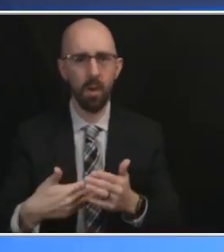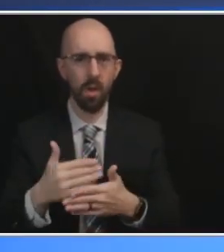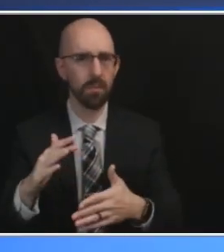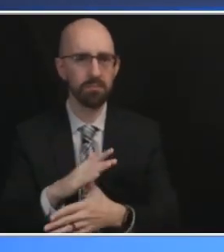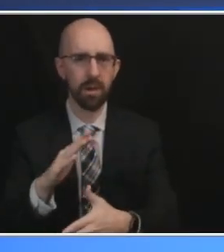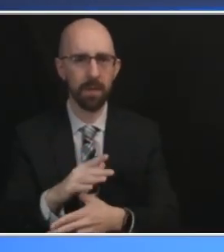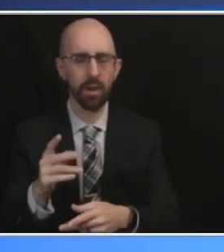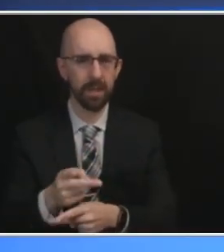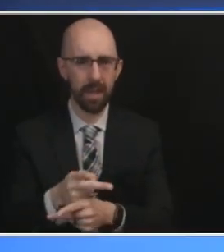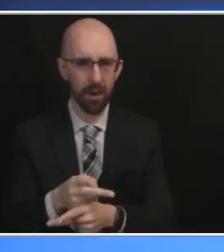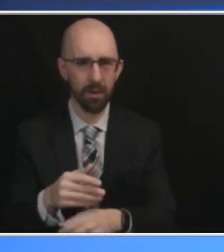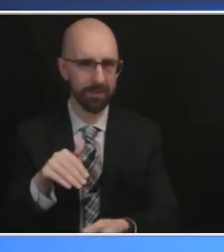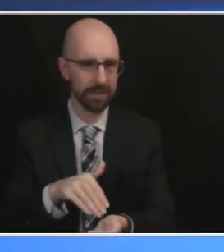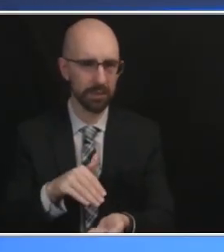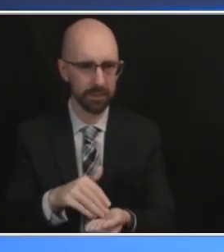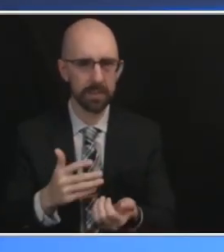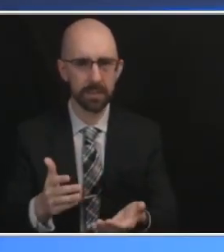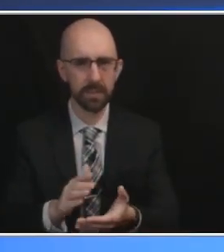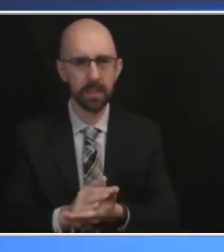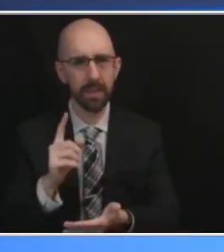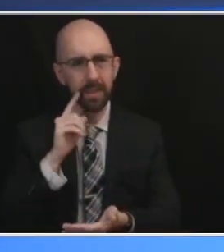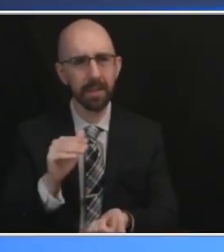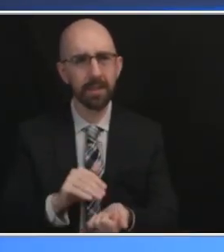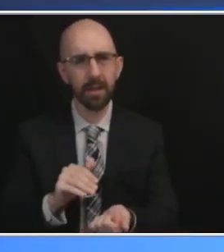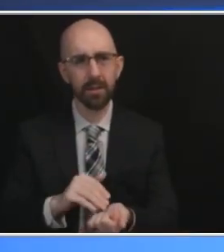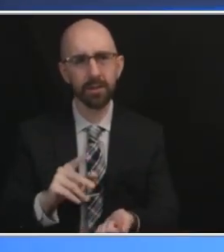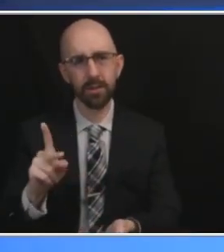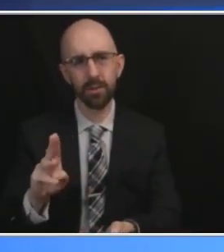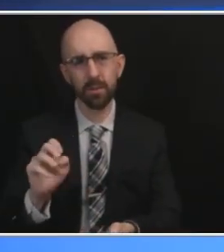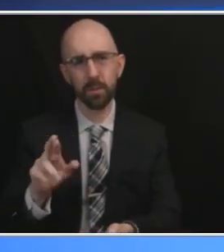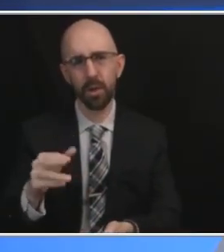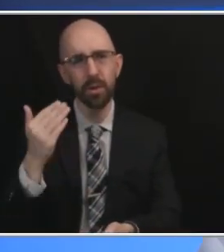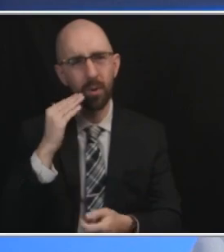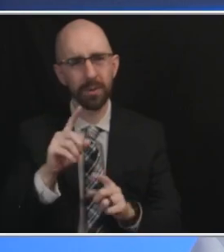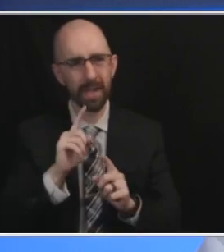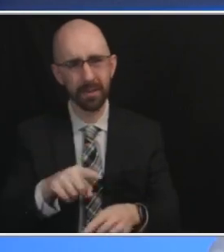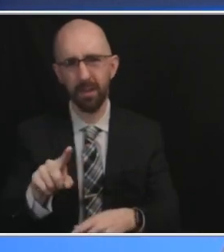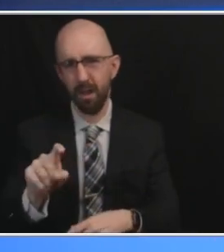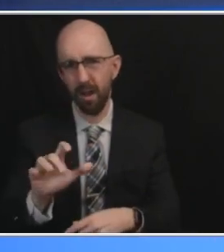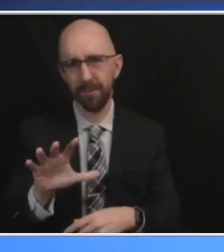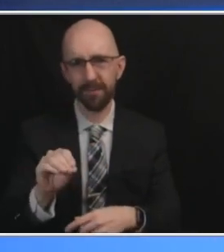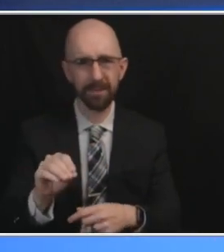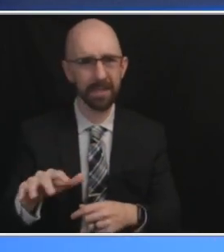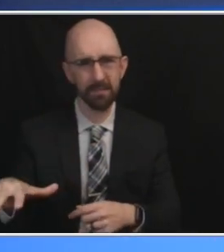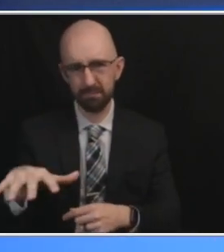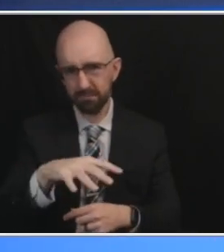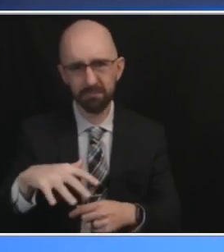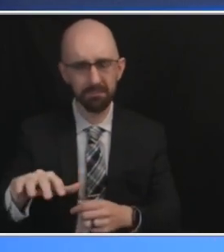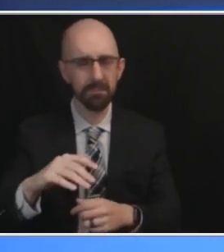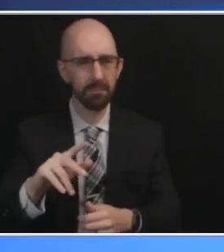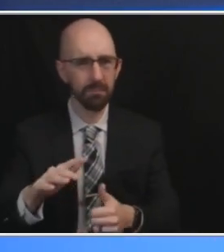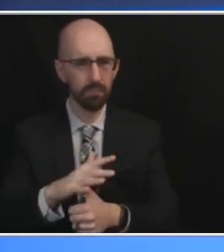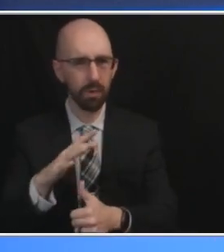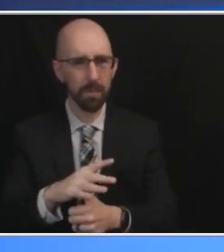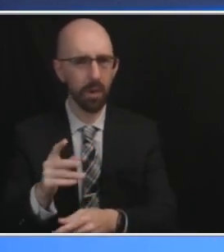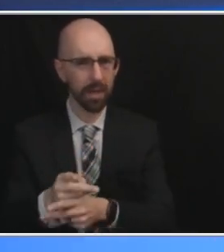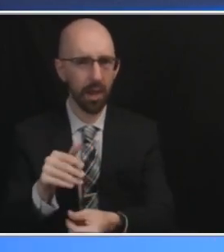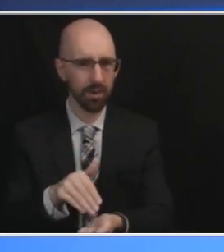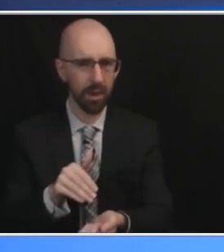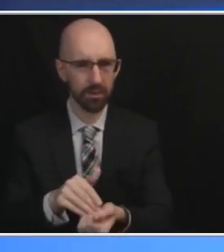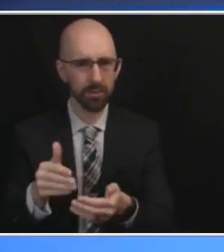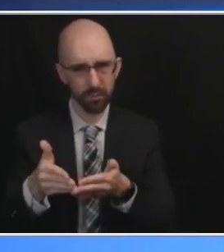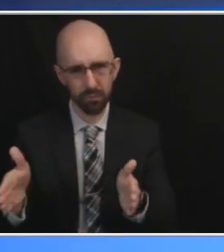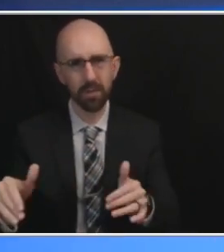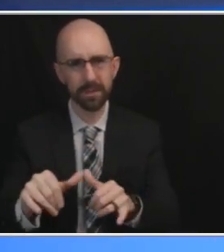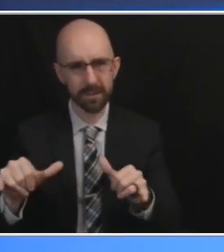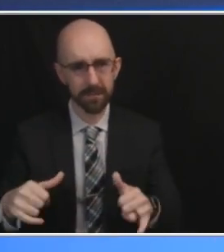physicians. I think Dr. Kimmer probably knows the number better than me, but probably 150 or so primary care physicians across our system now. And so we've taken a concerted